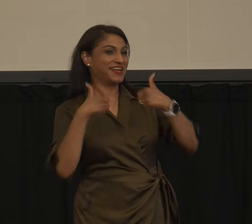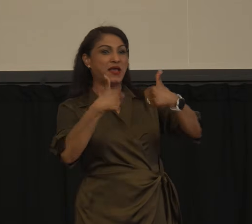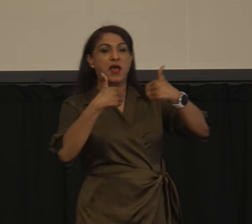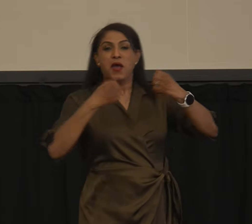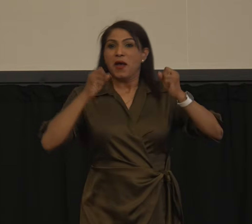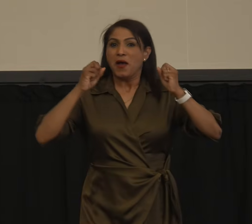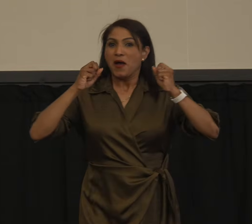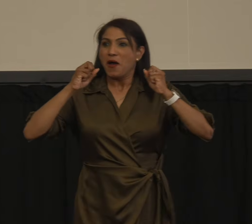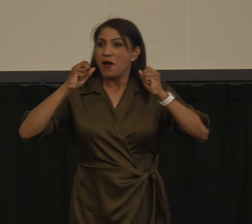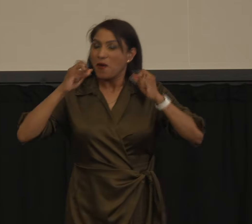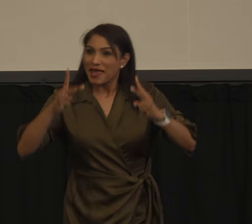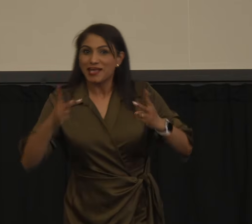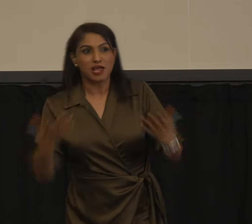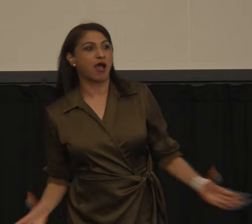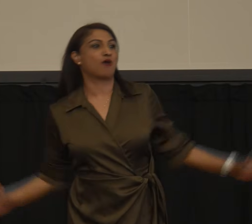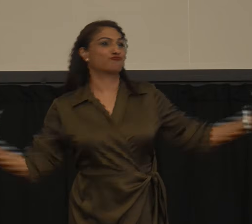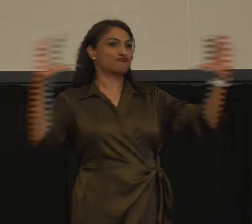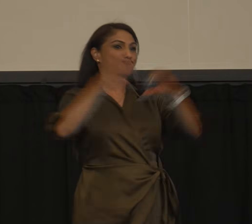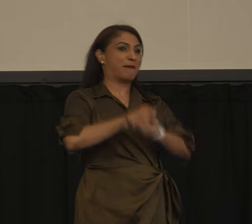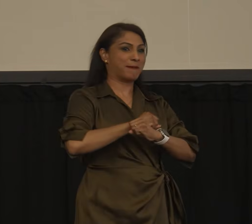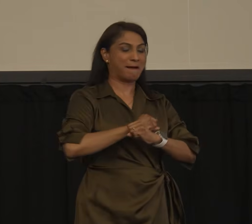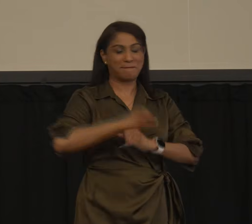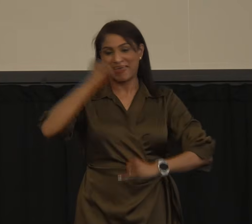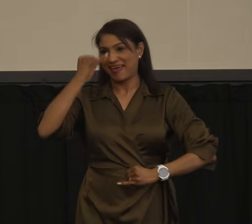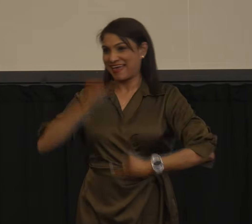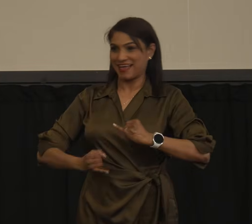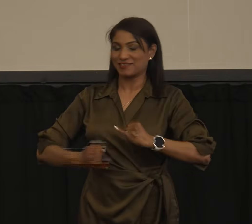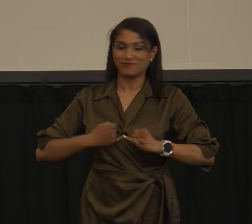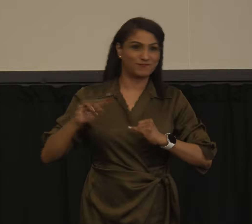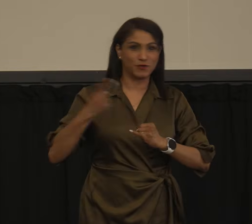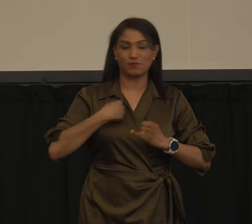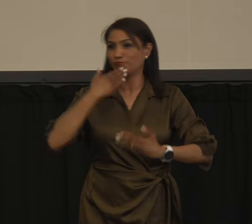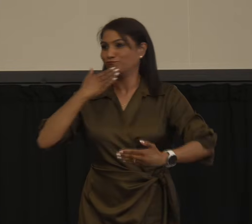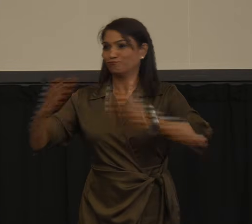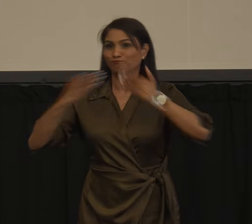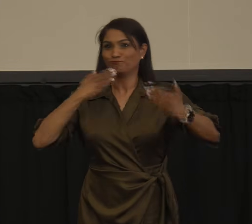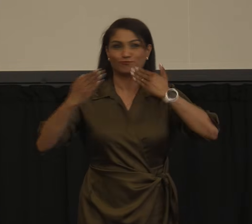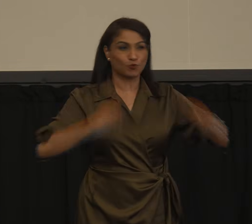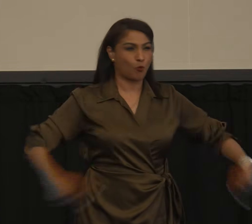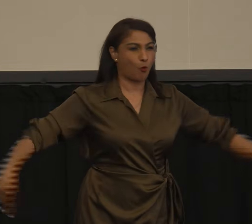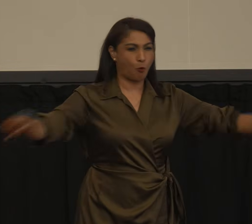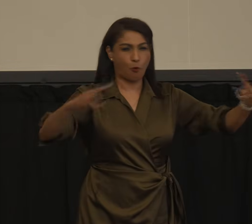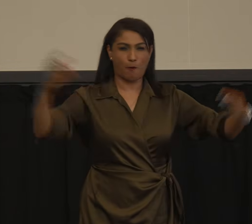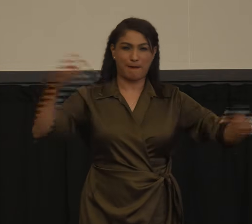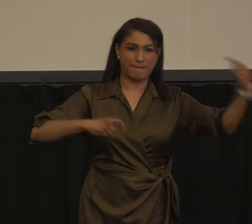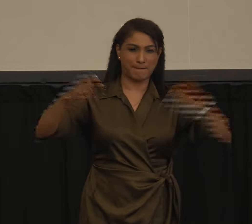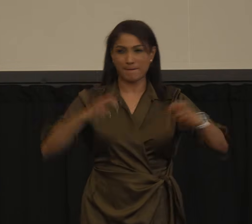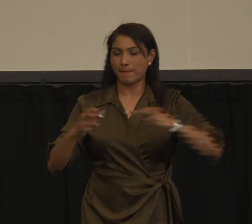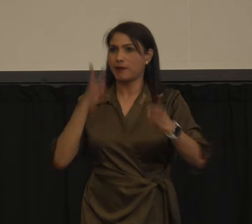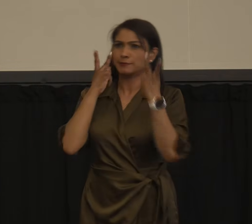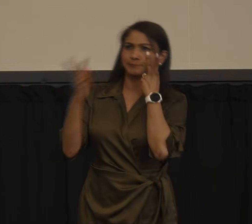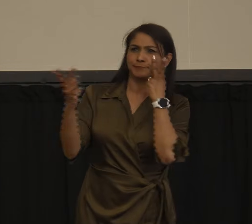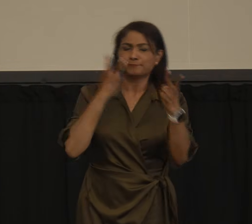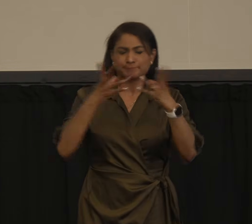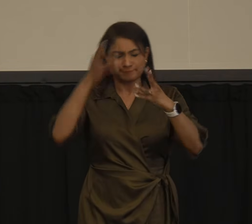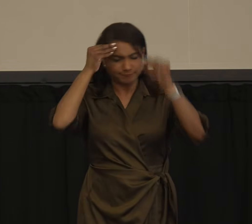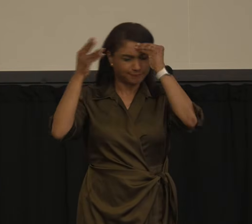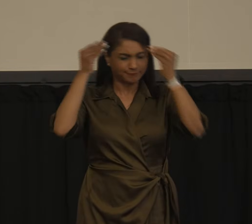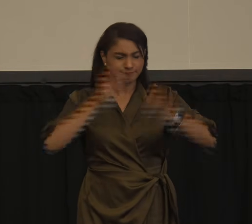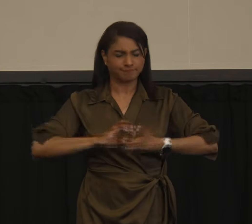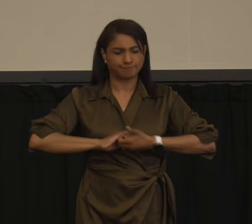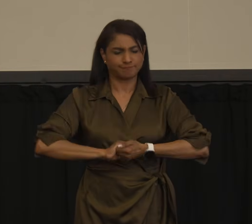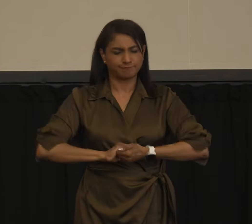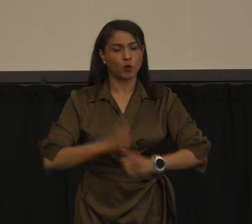Okay, so now we've come to the end. And before we wrap up, I just want to say thank you